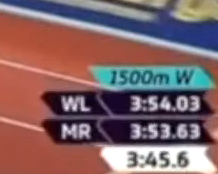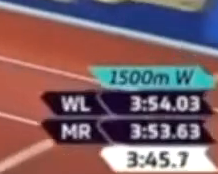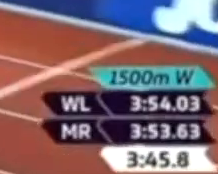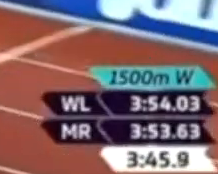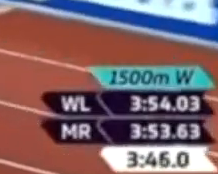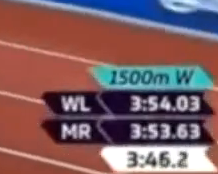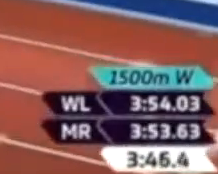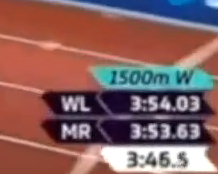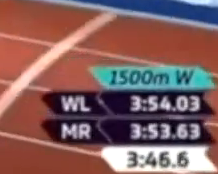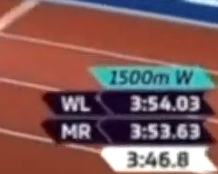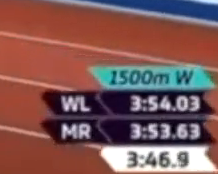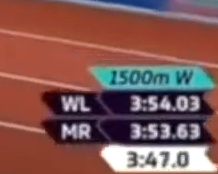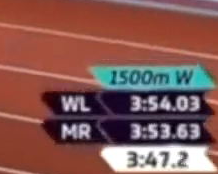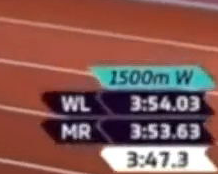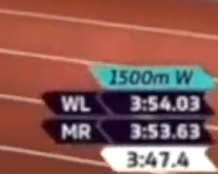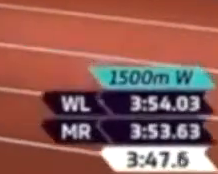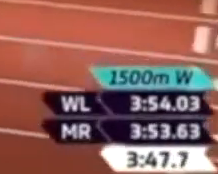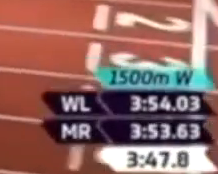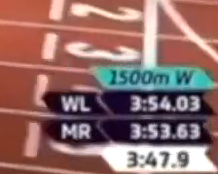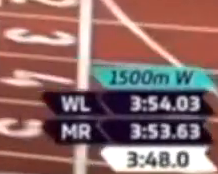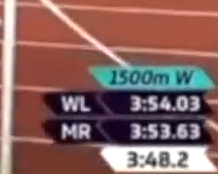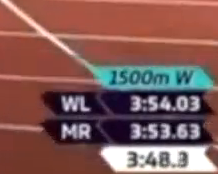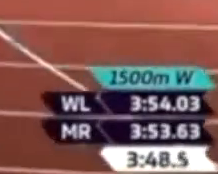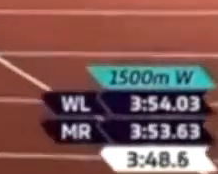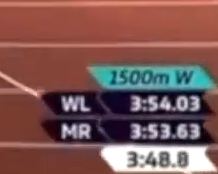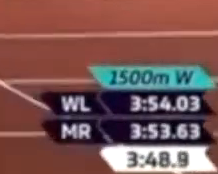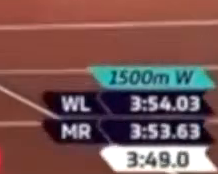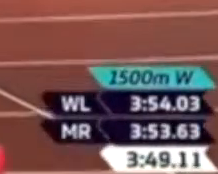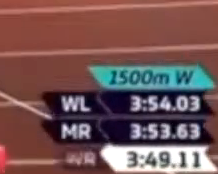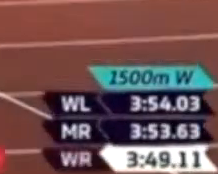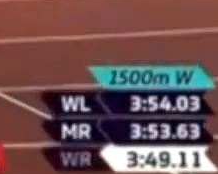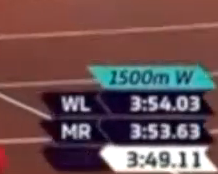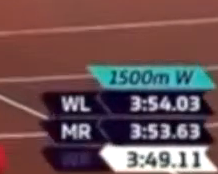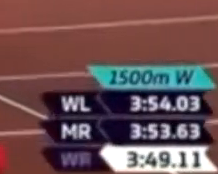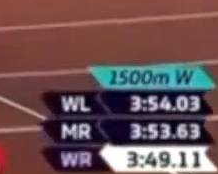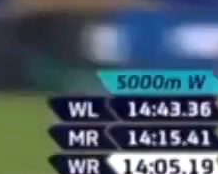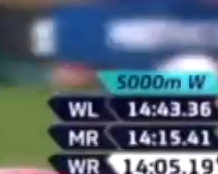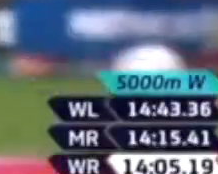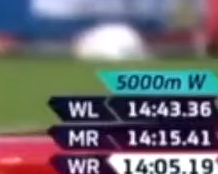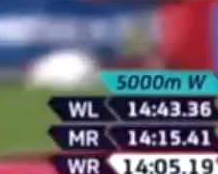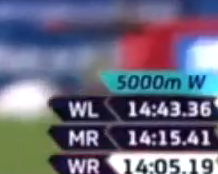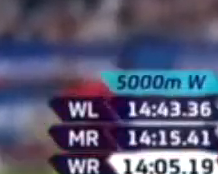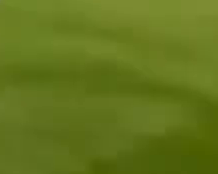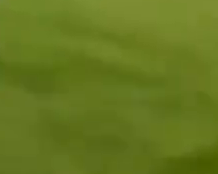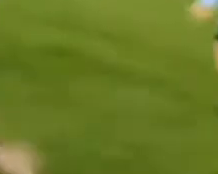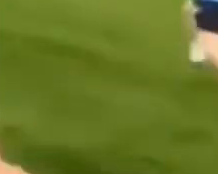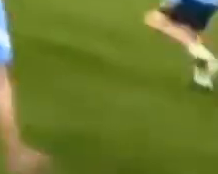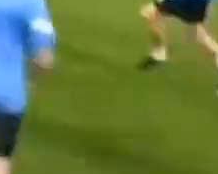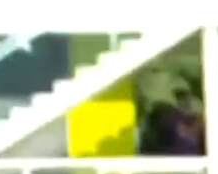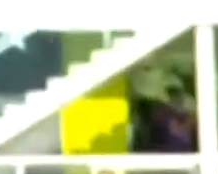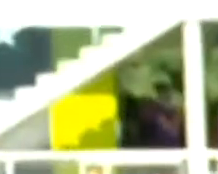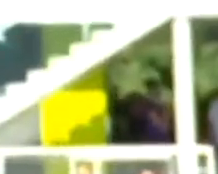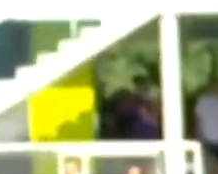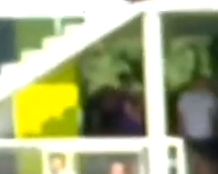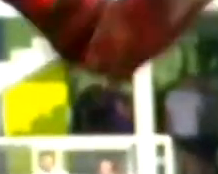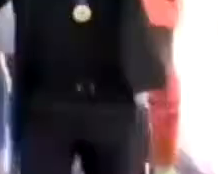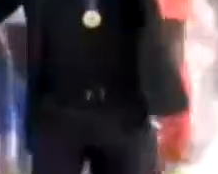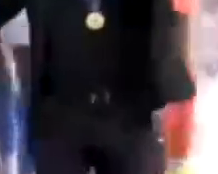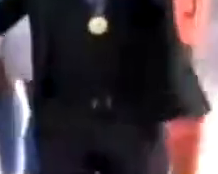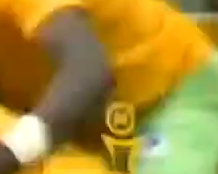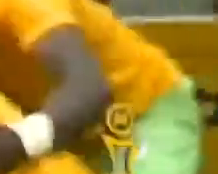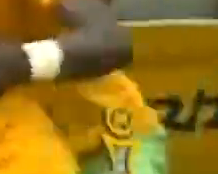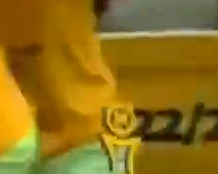Charging to the line! Is it going to be a world record? Yes, it is! She smashed it! Whatever angle you look